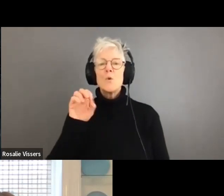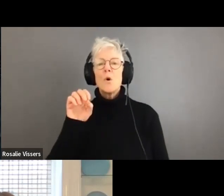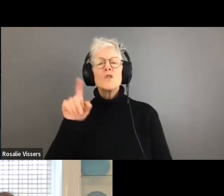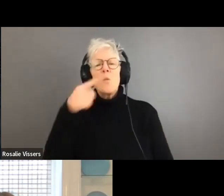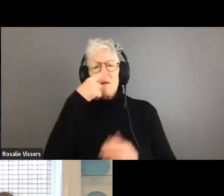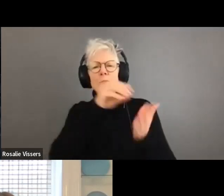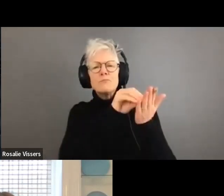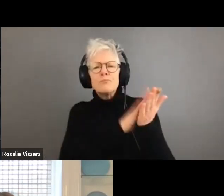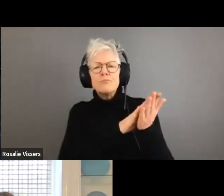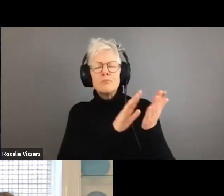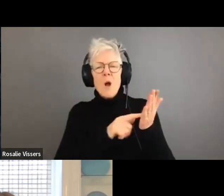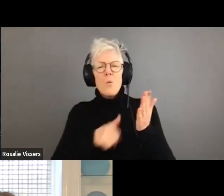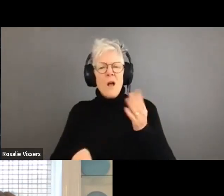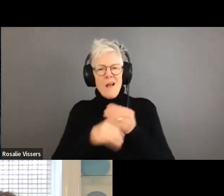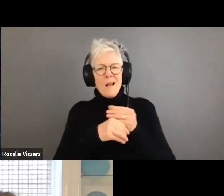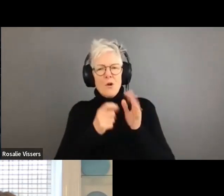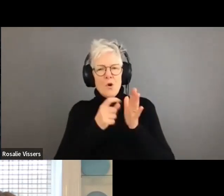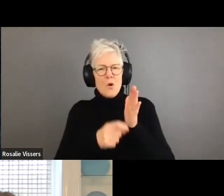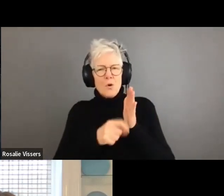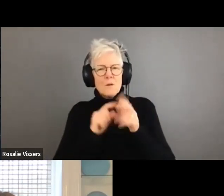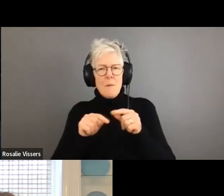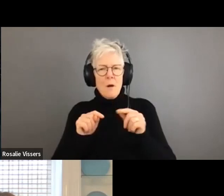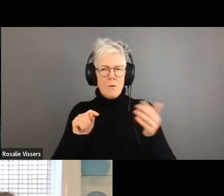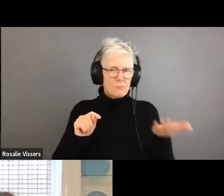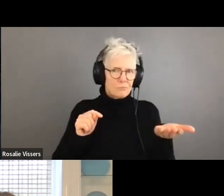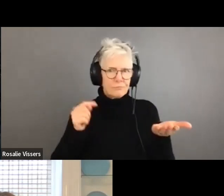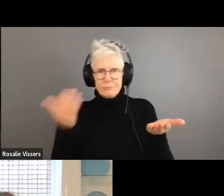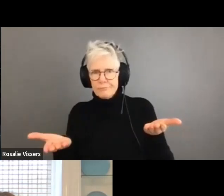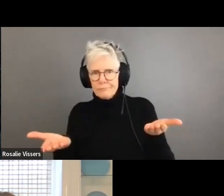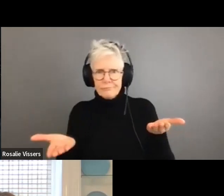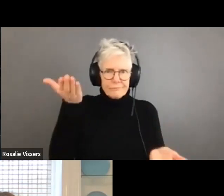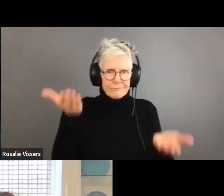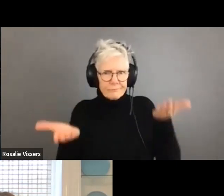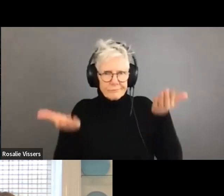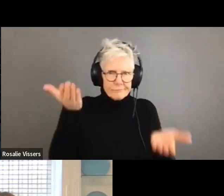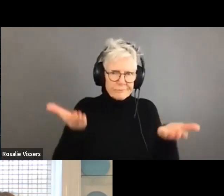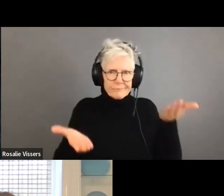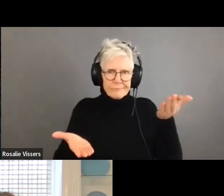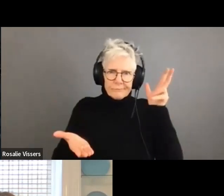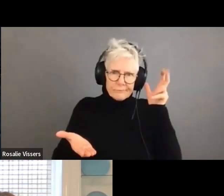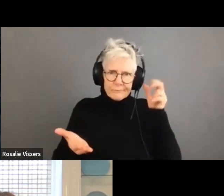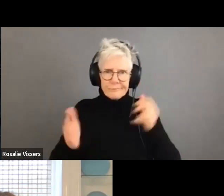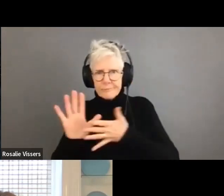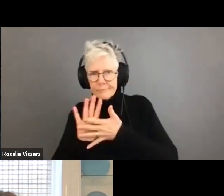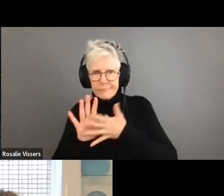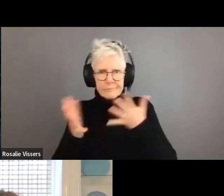going to see if I can pull one or two articles about video versus audio podcasting. If you can, please.